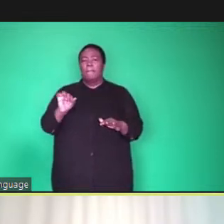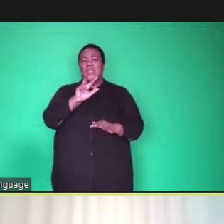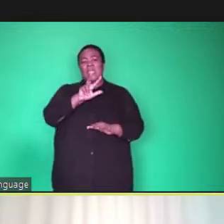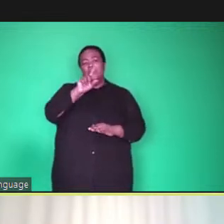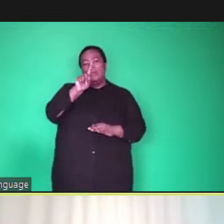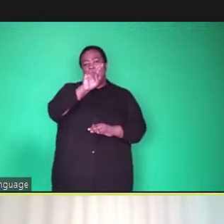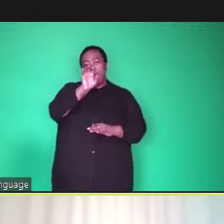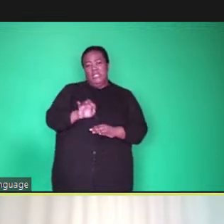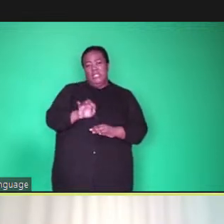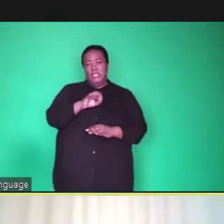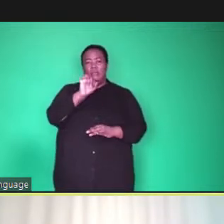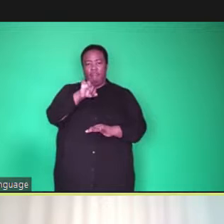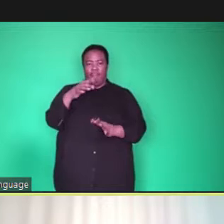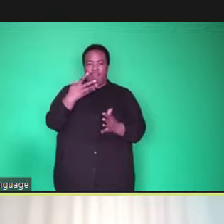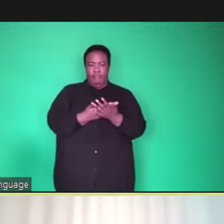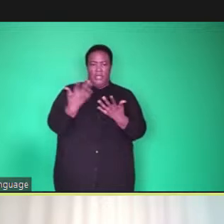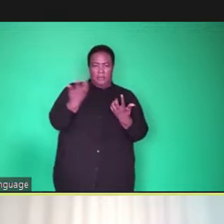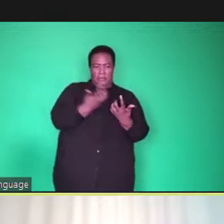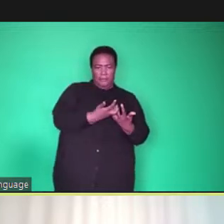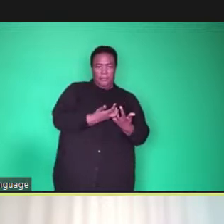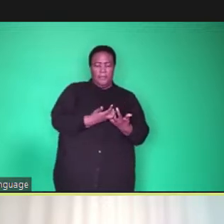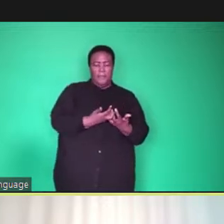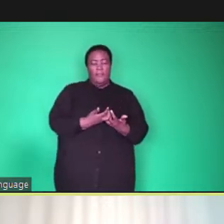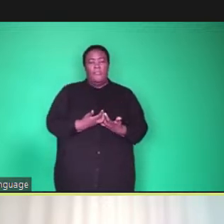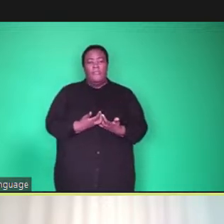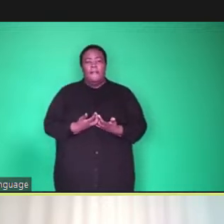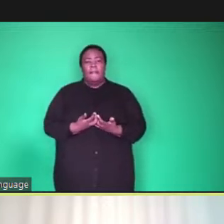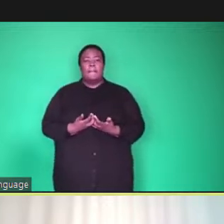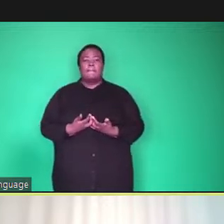cases. In